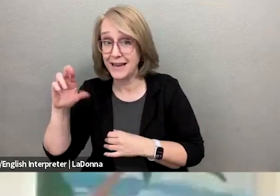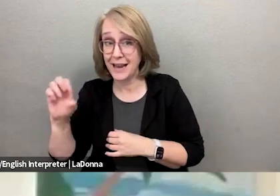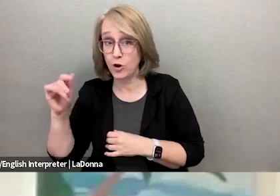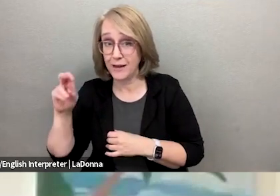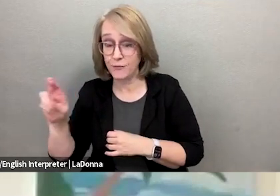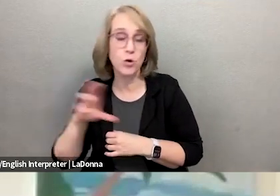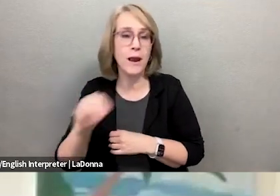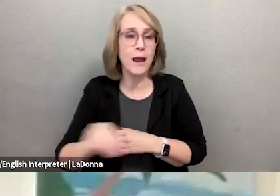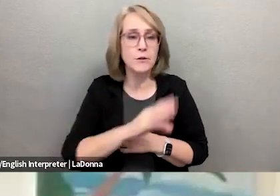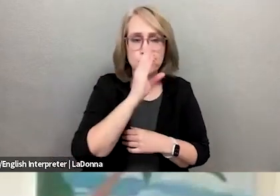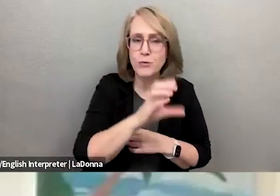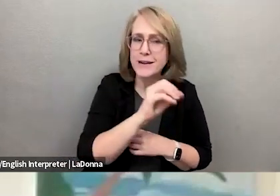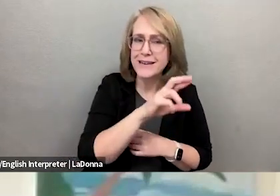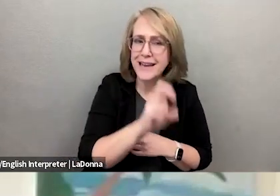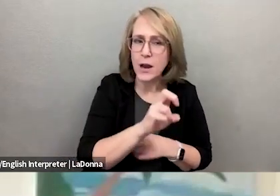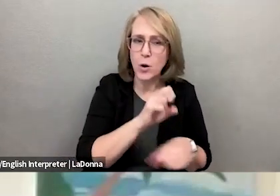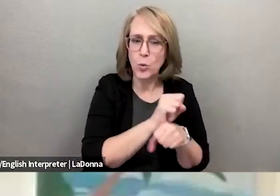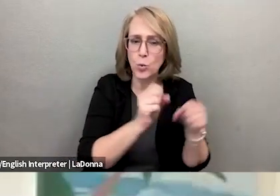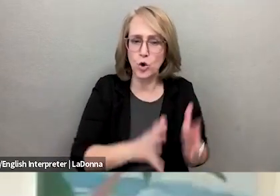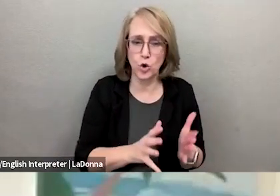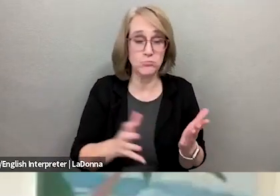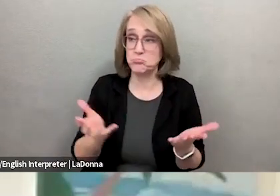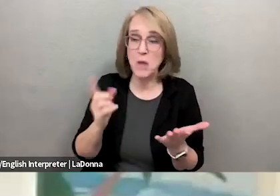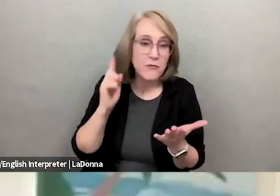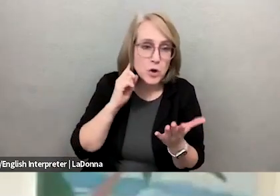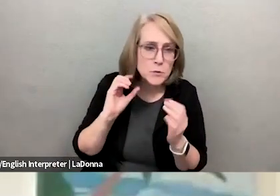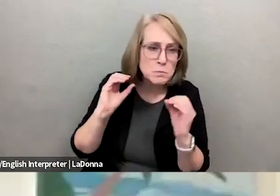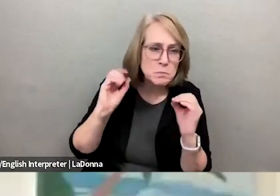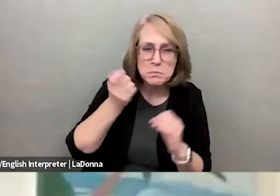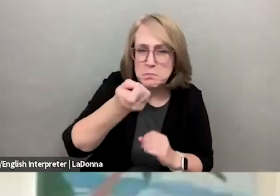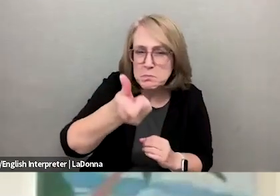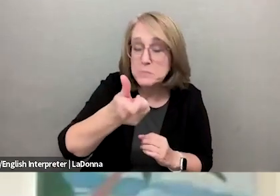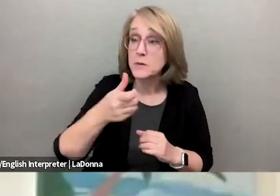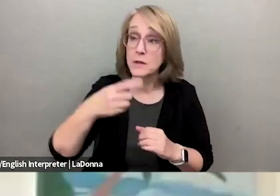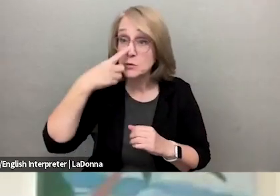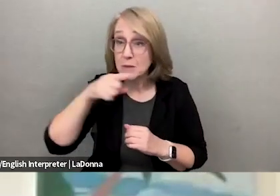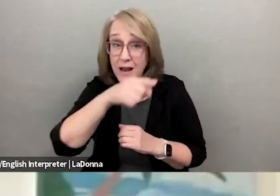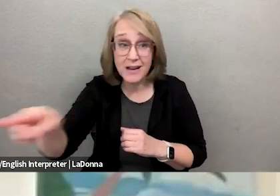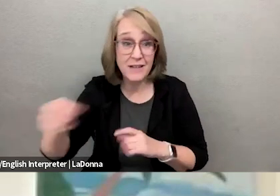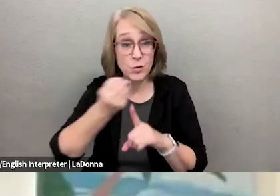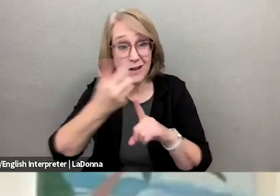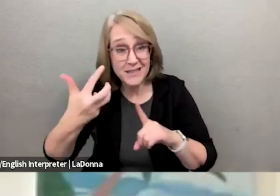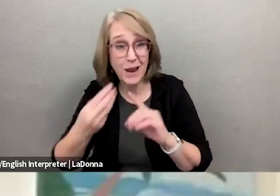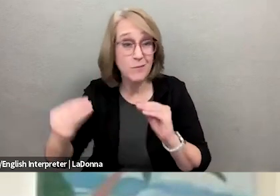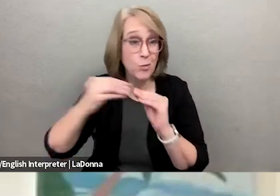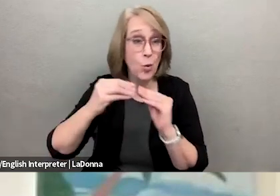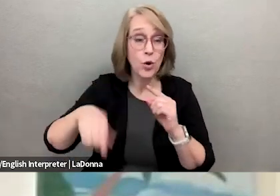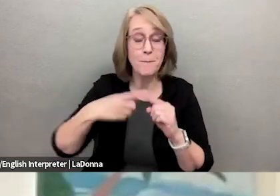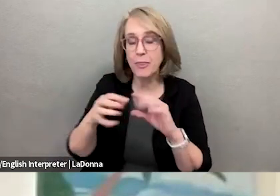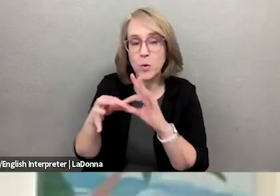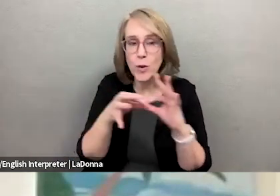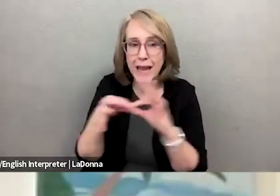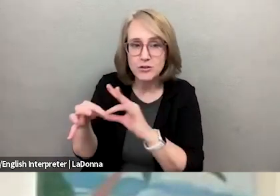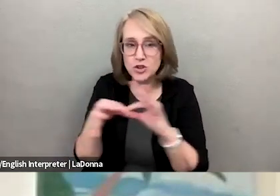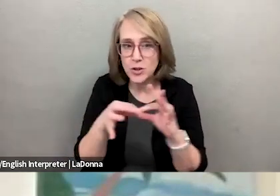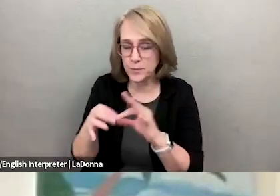haven't heard much about this particular subject, and I'm curious if anyone would kind of like to talk about the